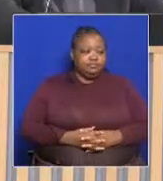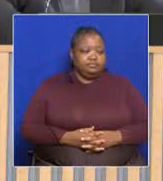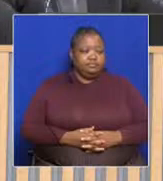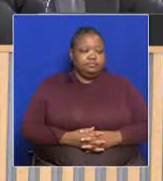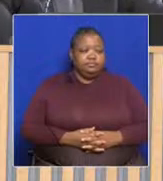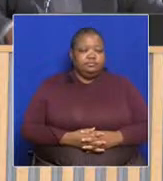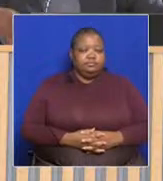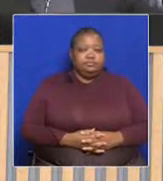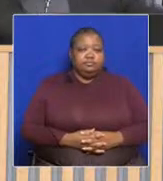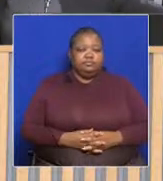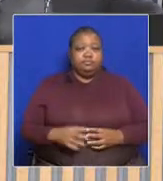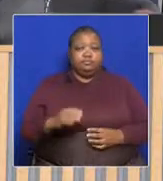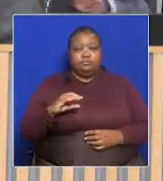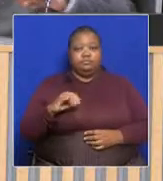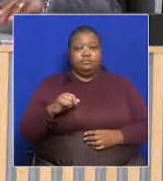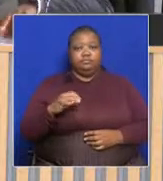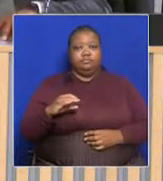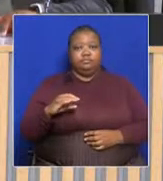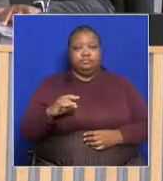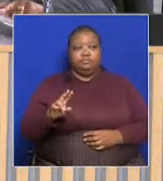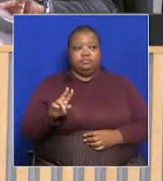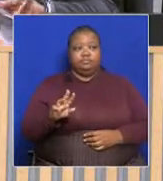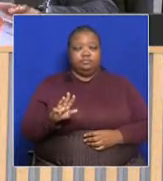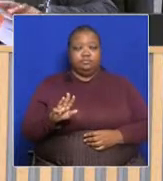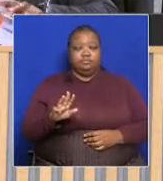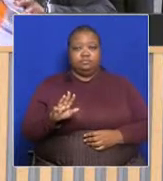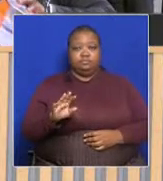CJC 239.